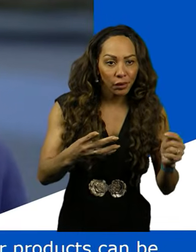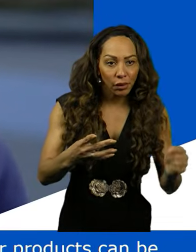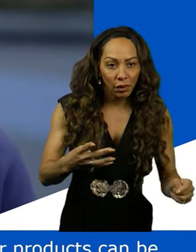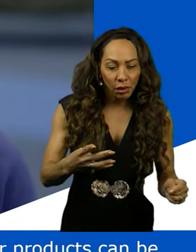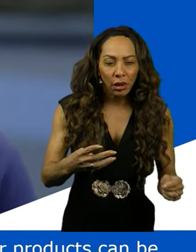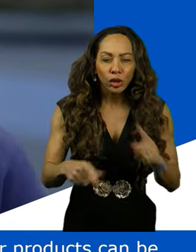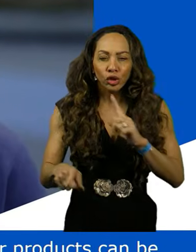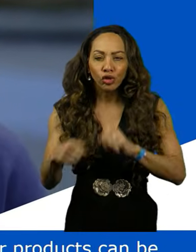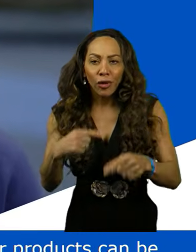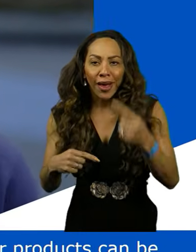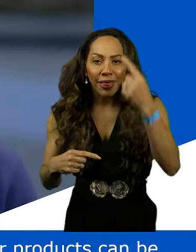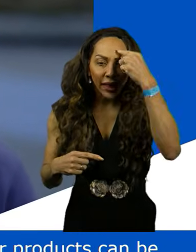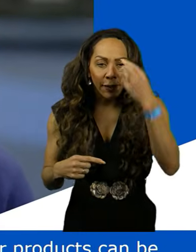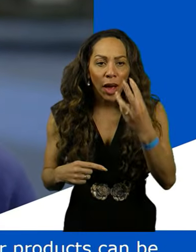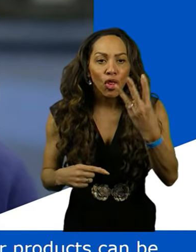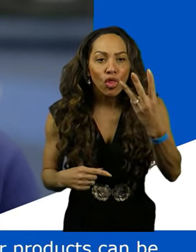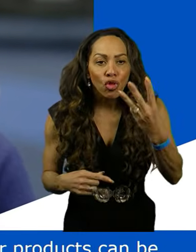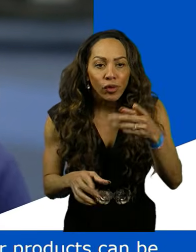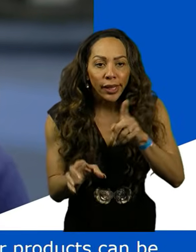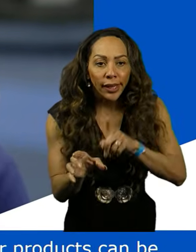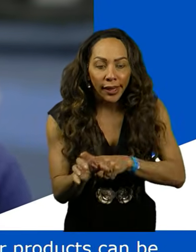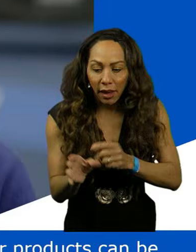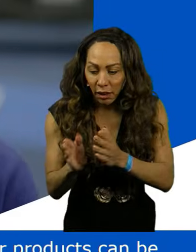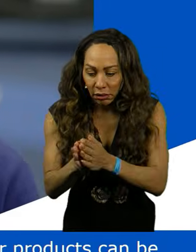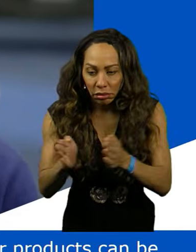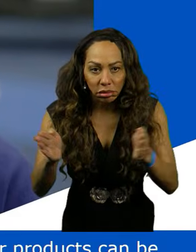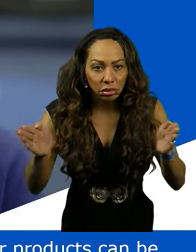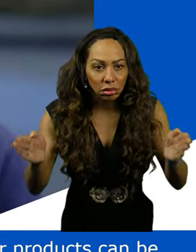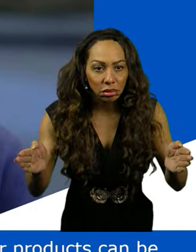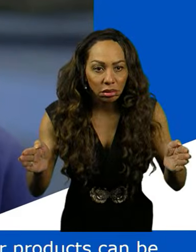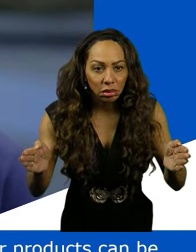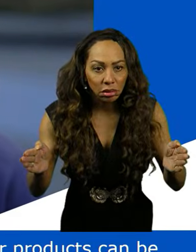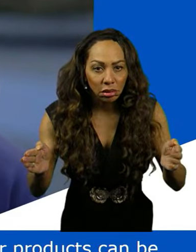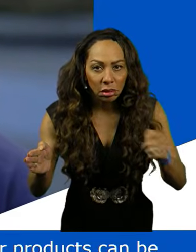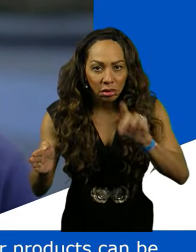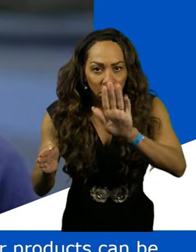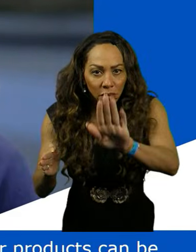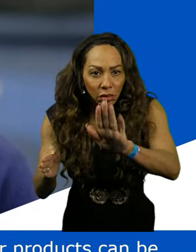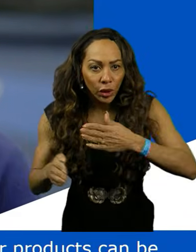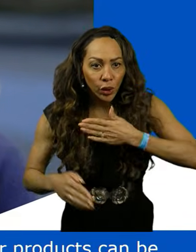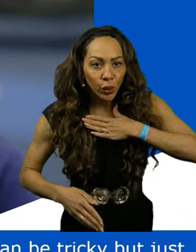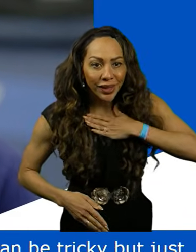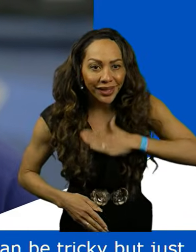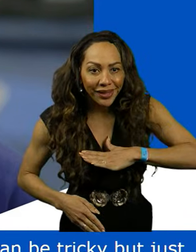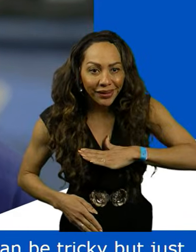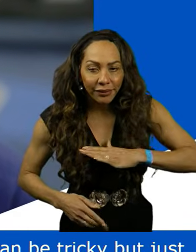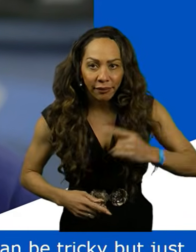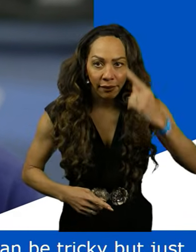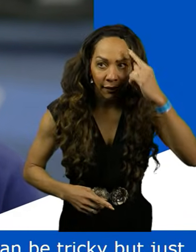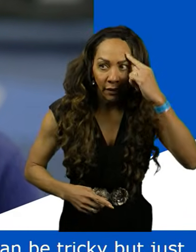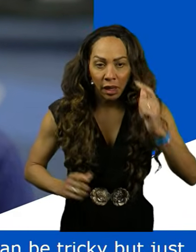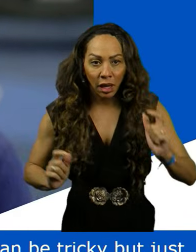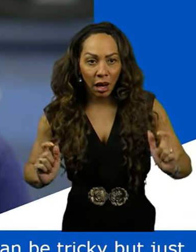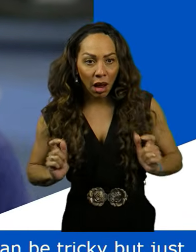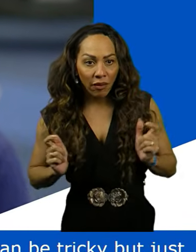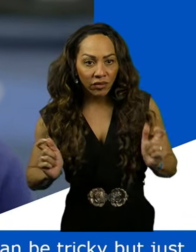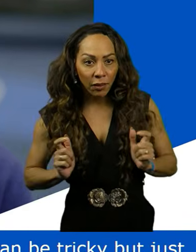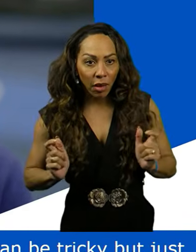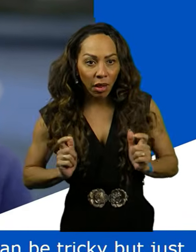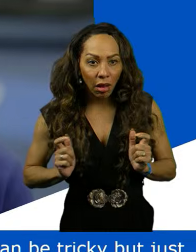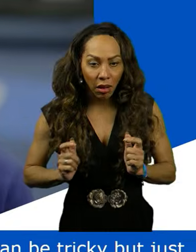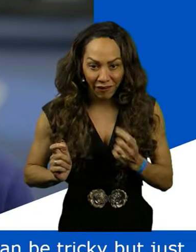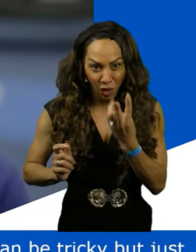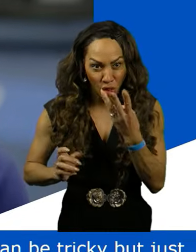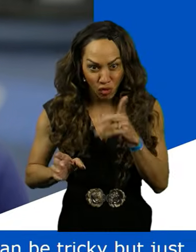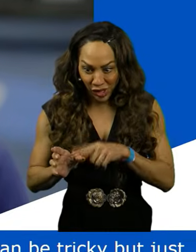year as well, I know that can sometimes be a bit tricky, but just think about the comfort, if it's going to be suitable for that period, if there are going to be